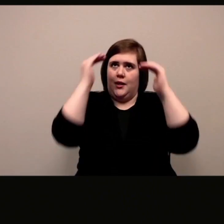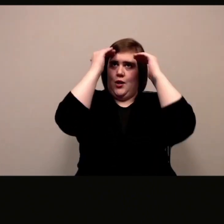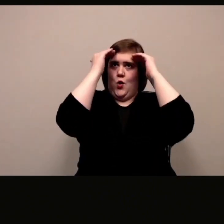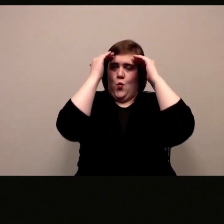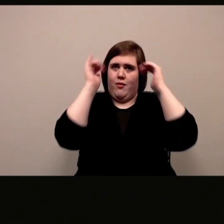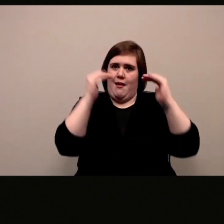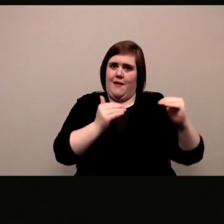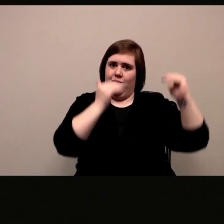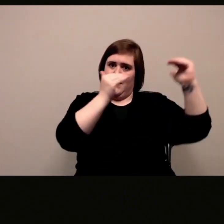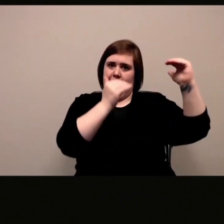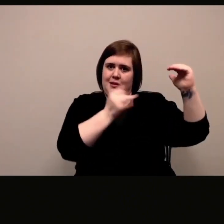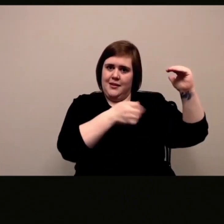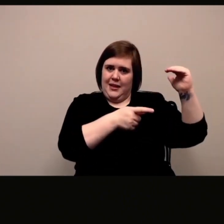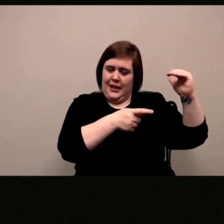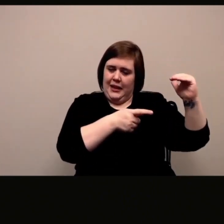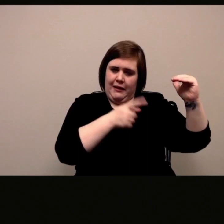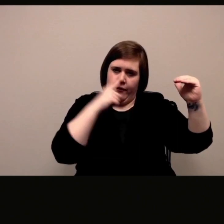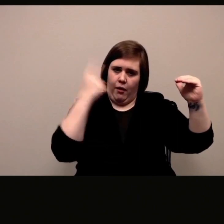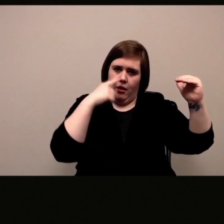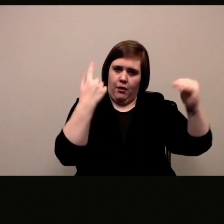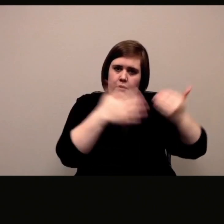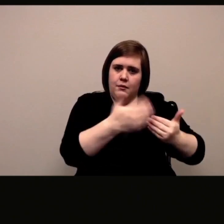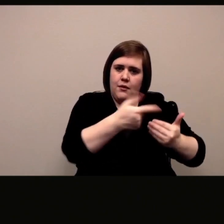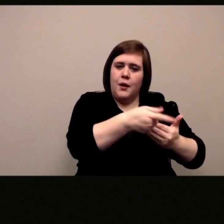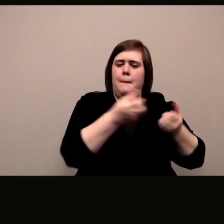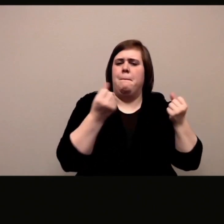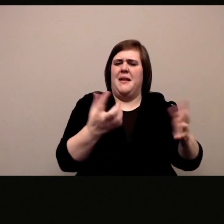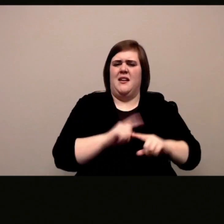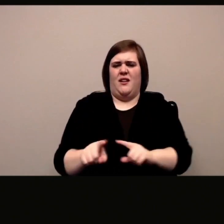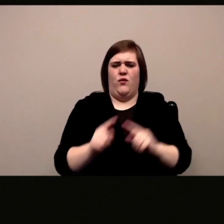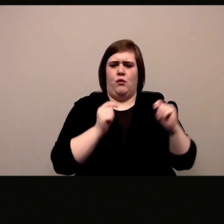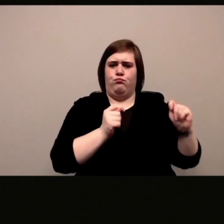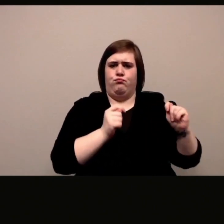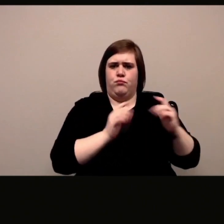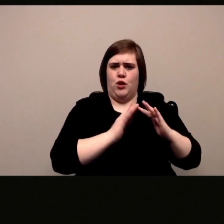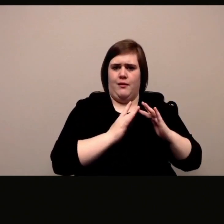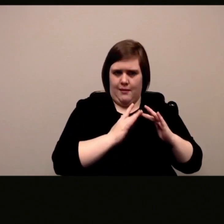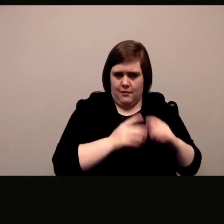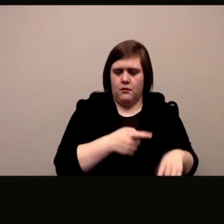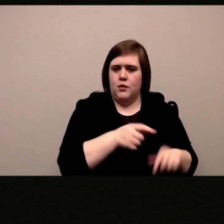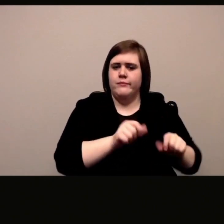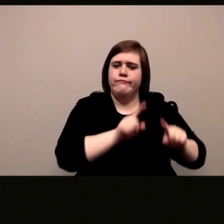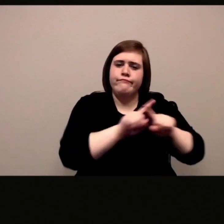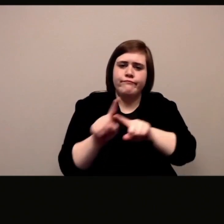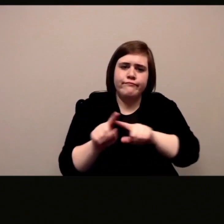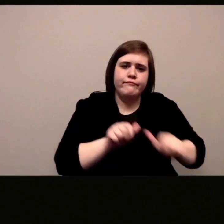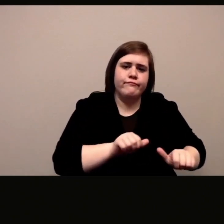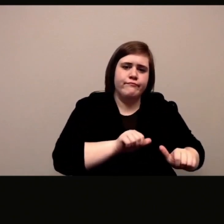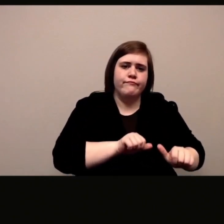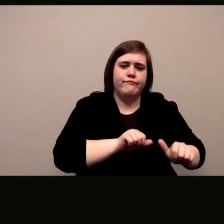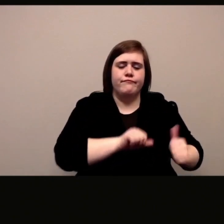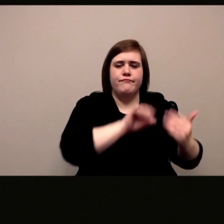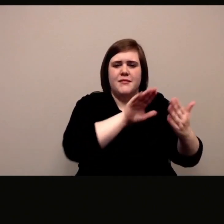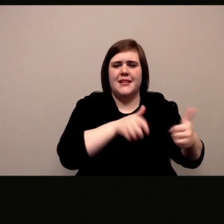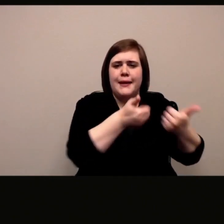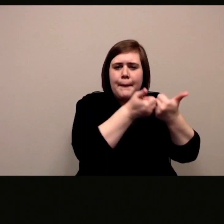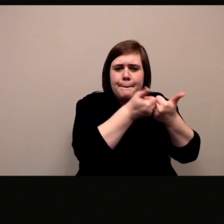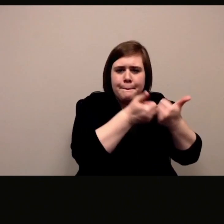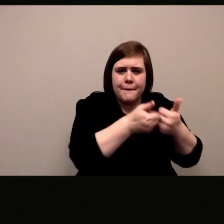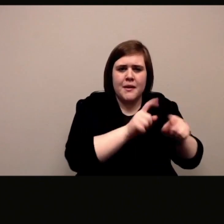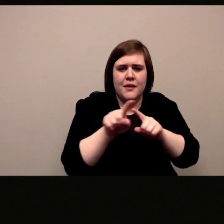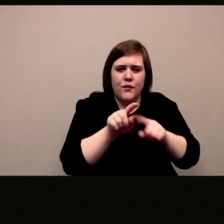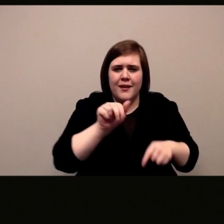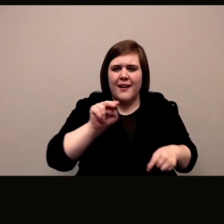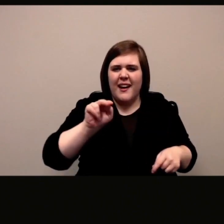do is there's a whole bunch of tutorials online for different games, different animations and things like